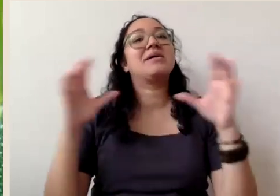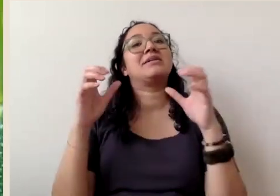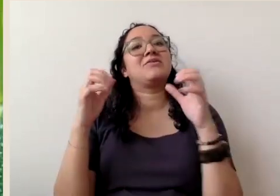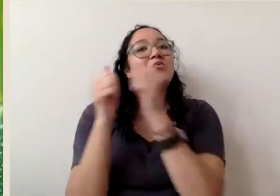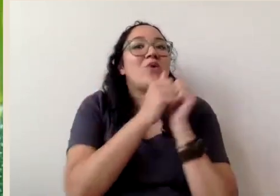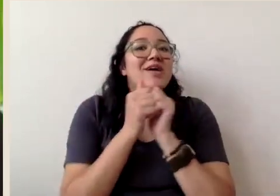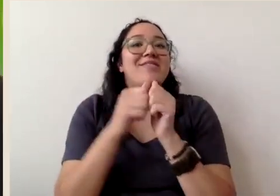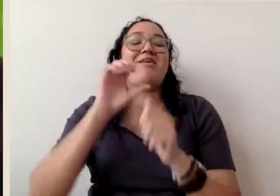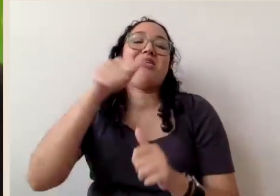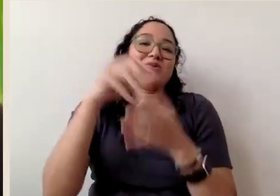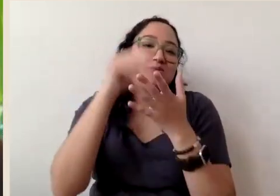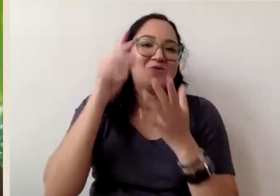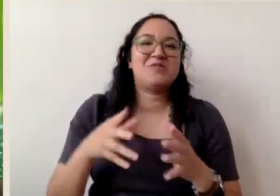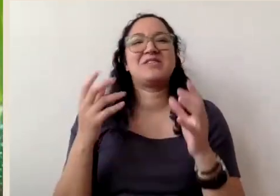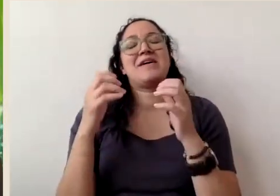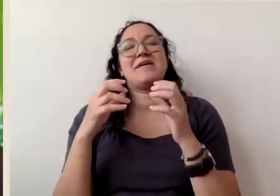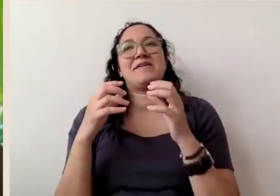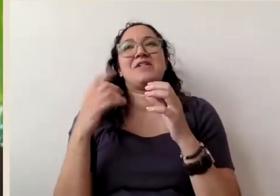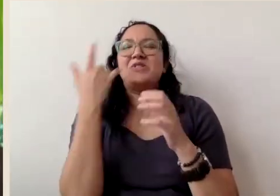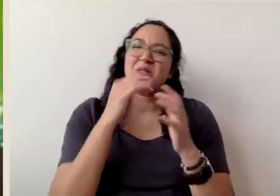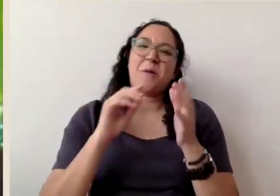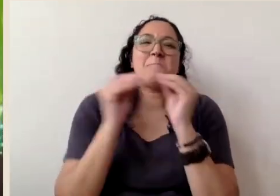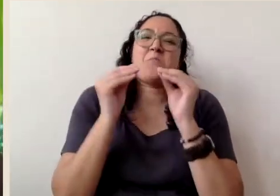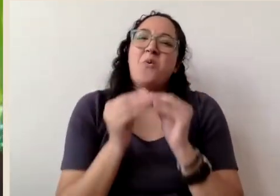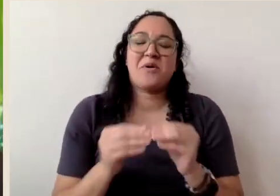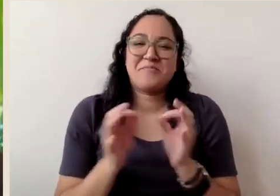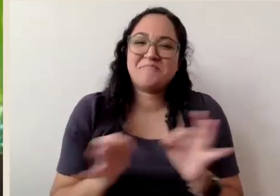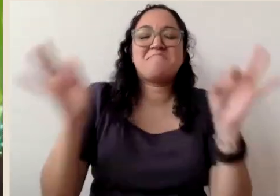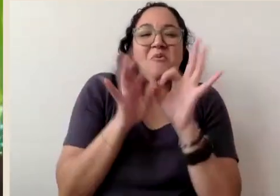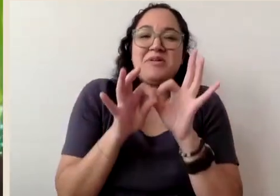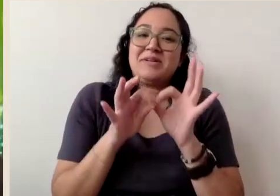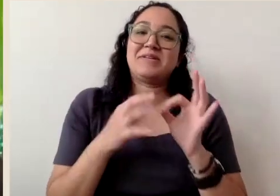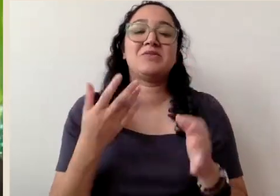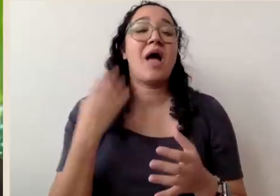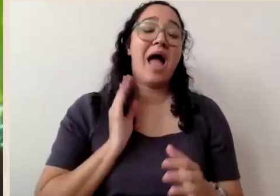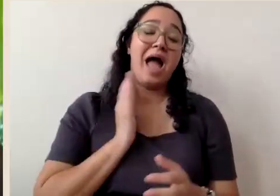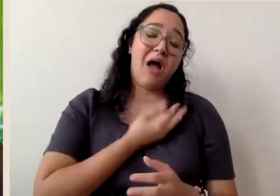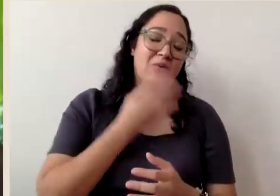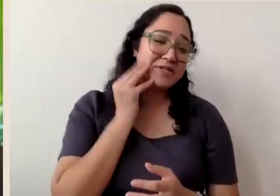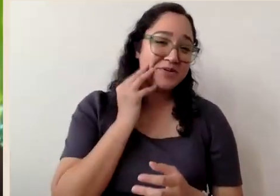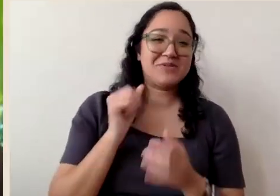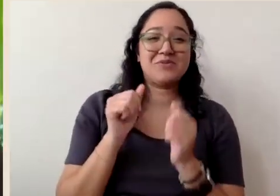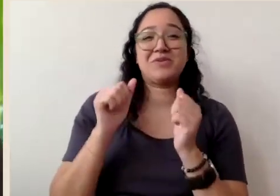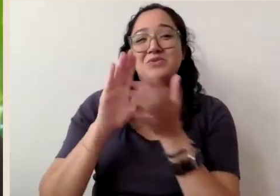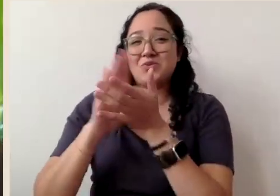do training makes it a lot more meaningful for them as well. Our experience working with the schools that we work with is that